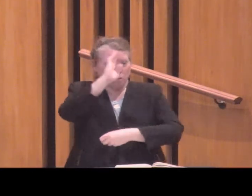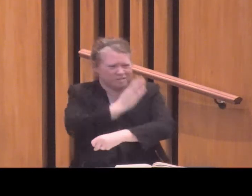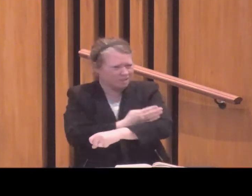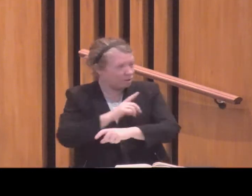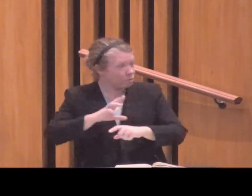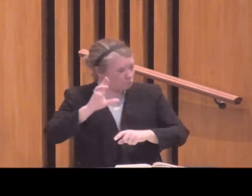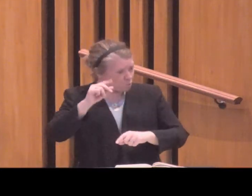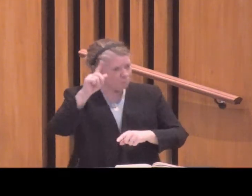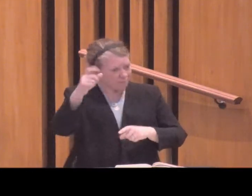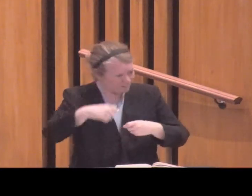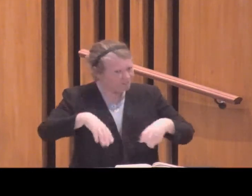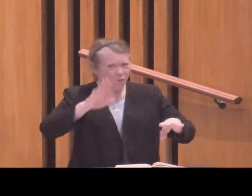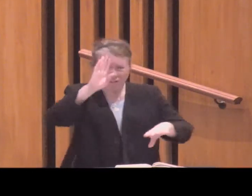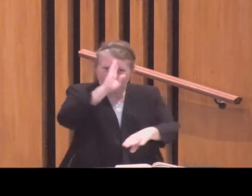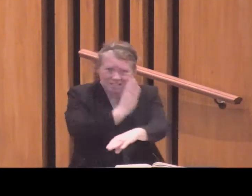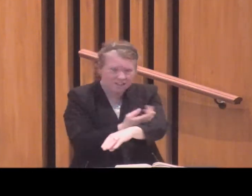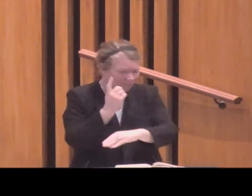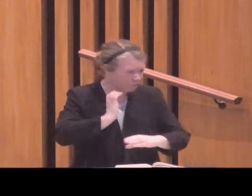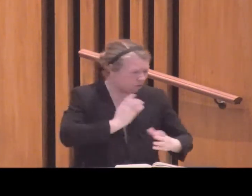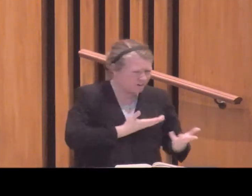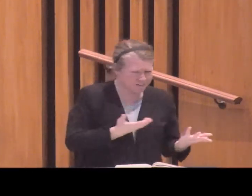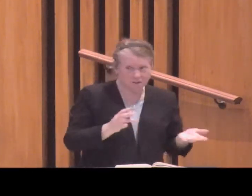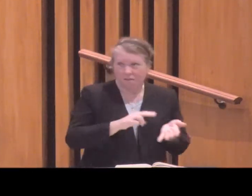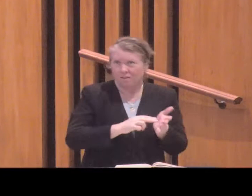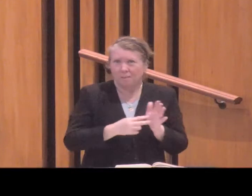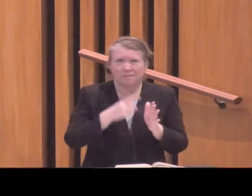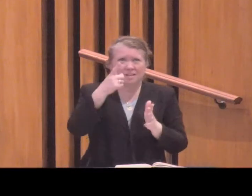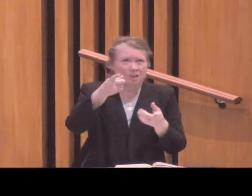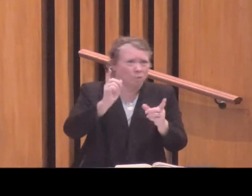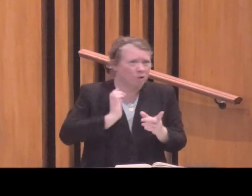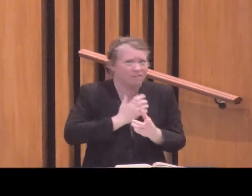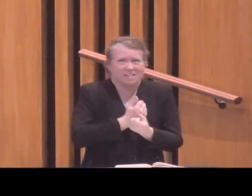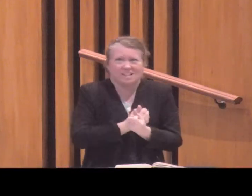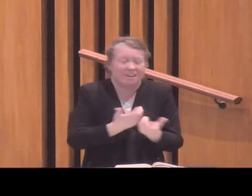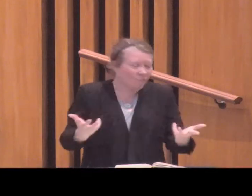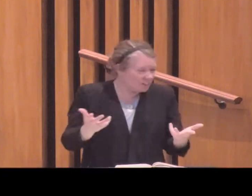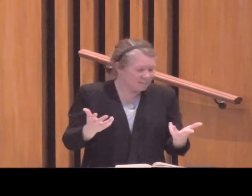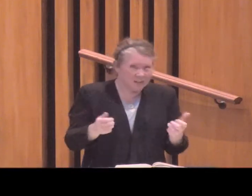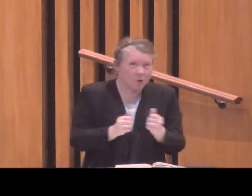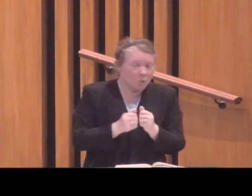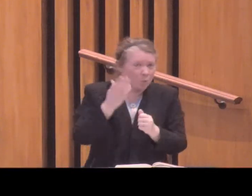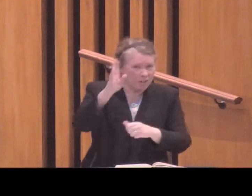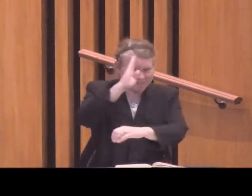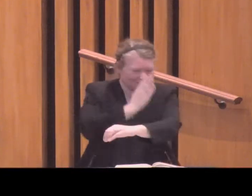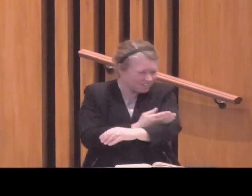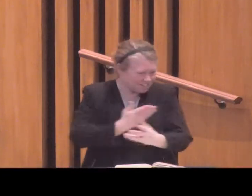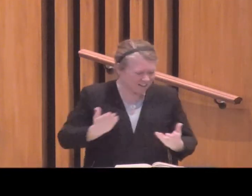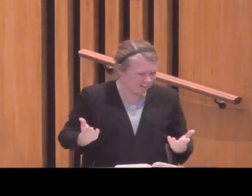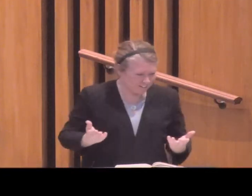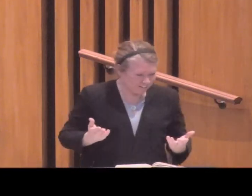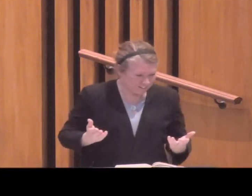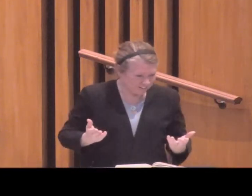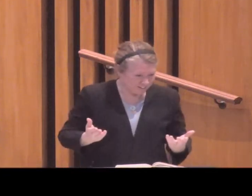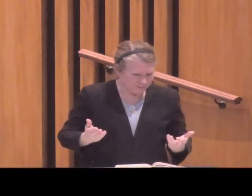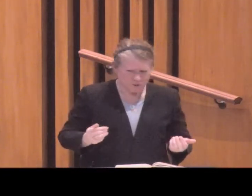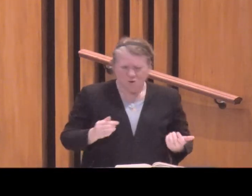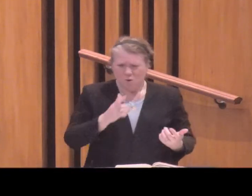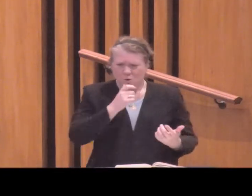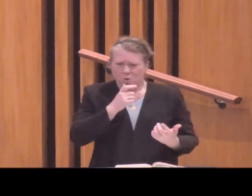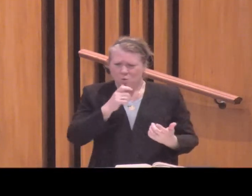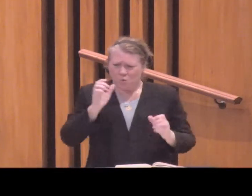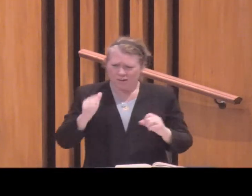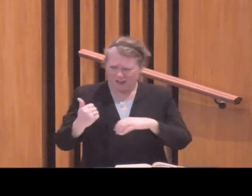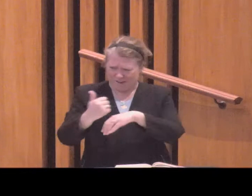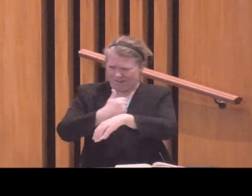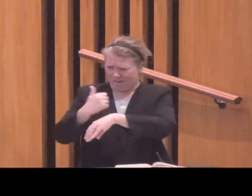all, how will he not give us everything else along with him? Who will bring a charge against God's